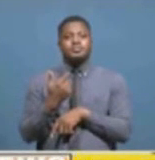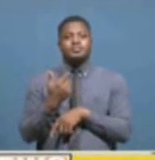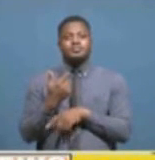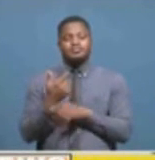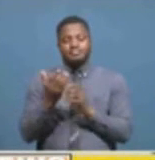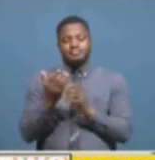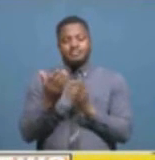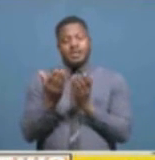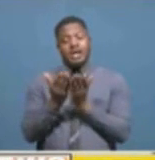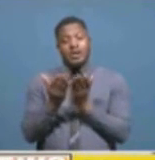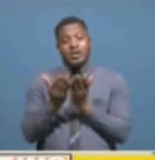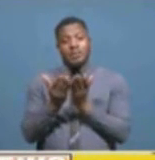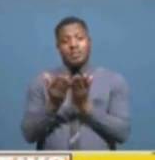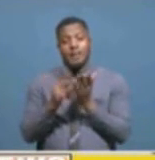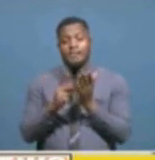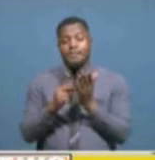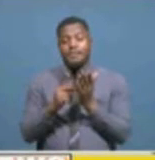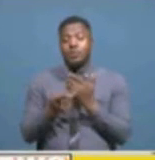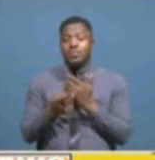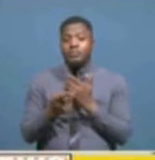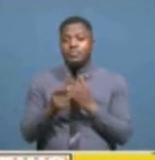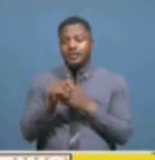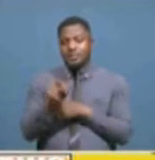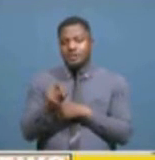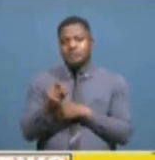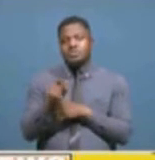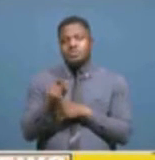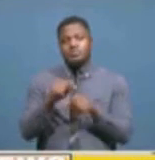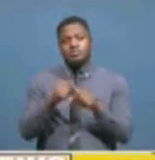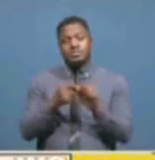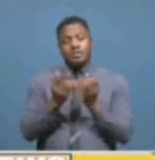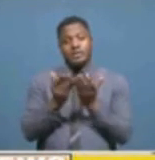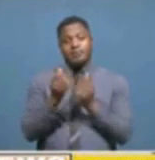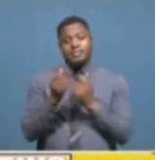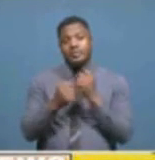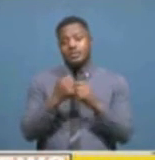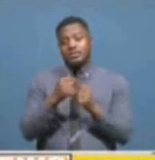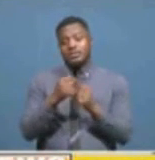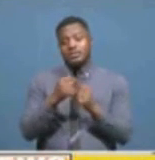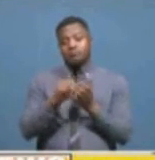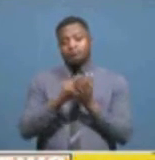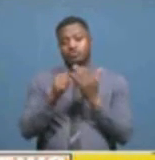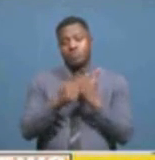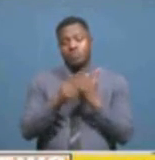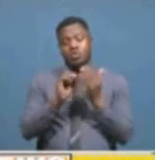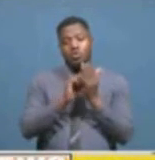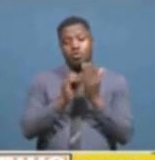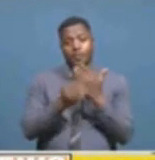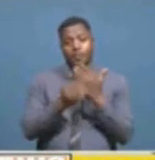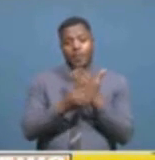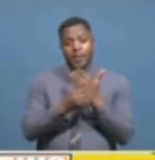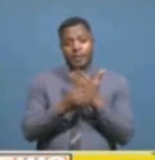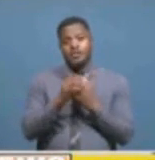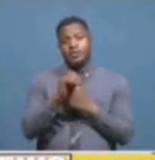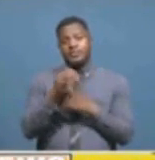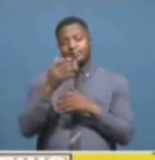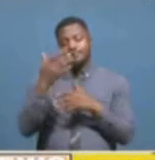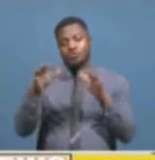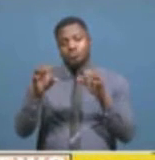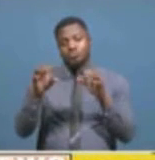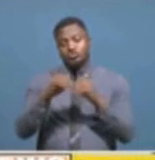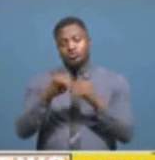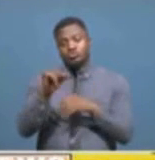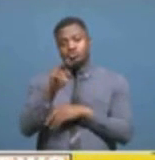academic programs. That is, starting the academic year in September, October, and then finishing in June,